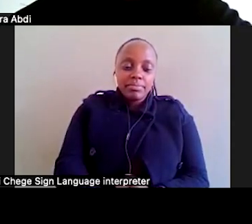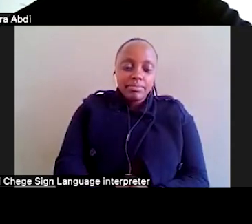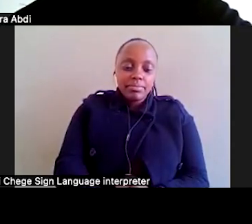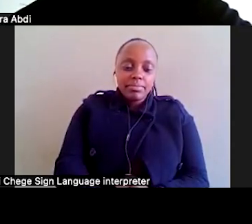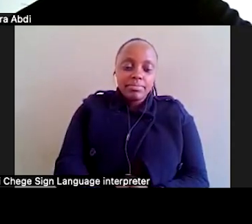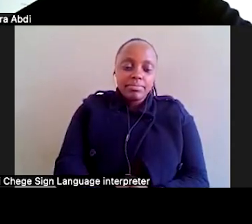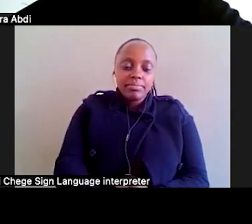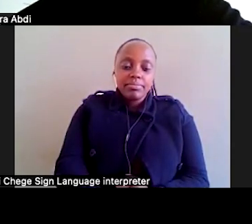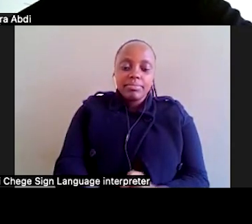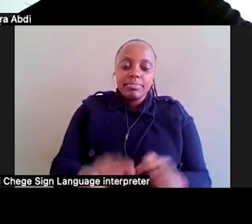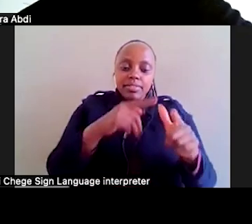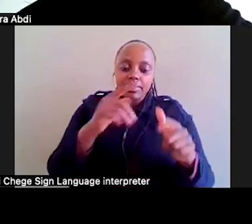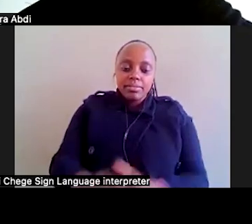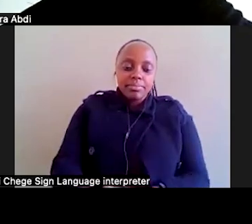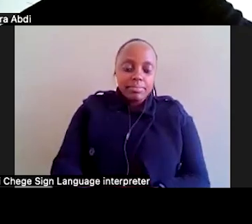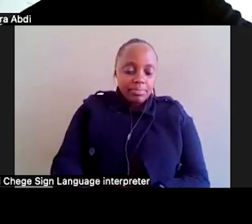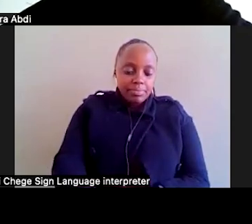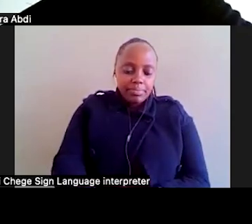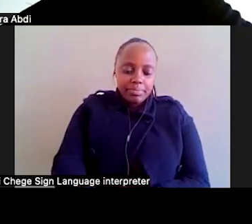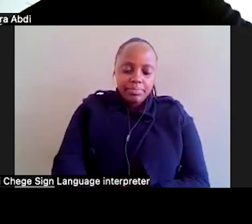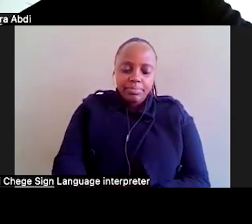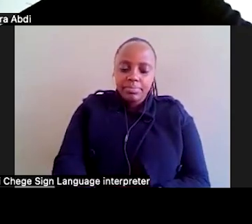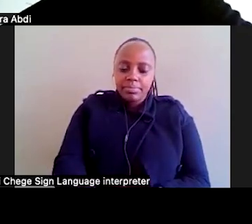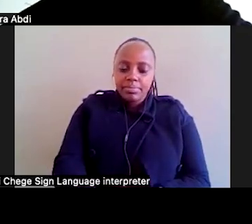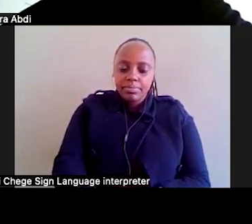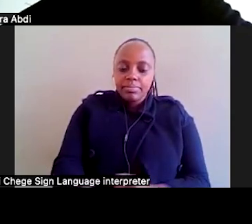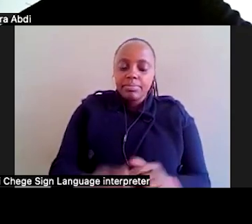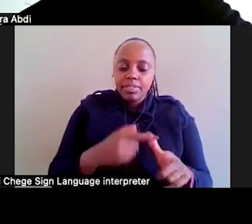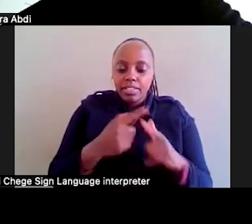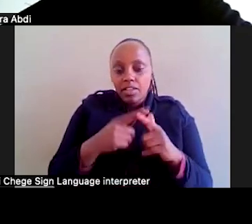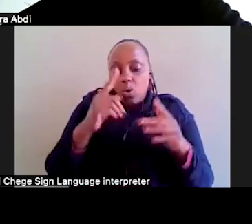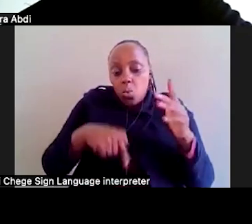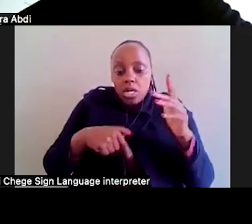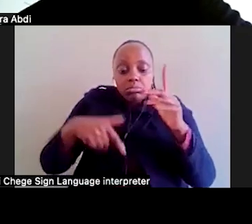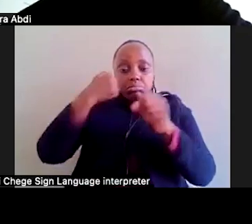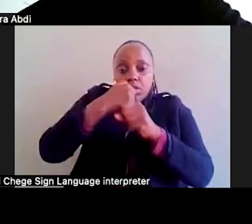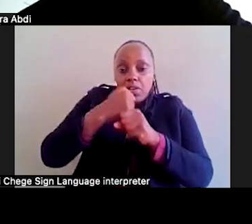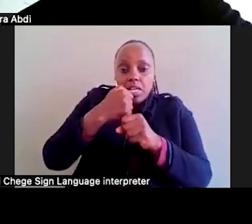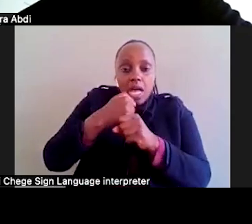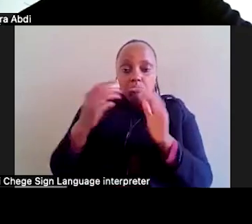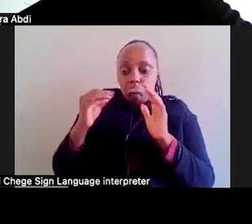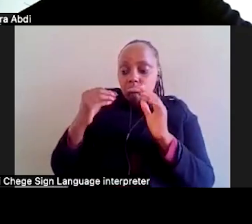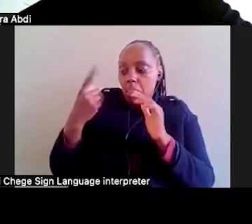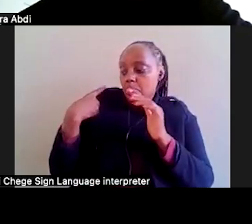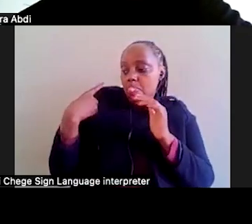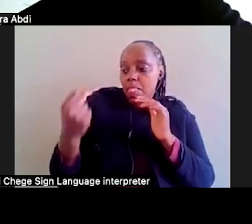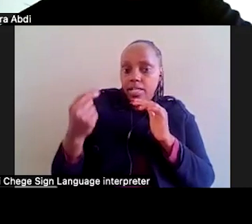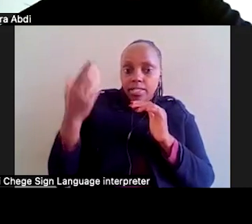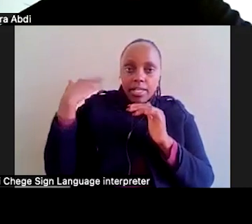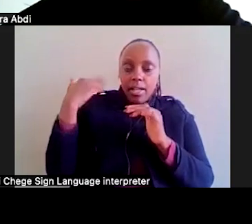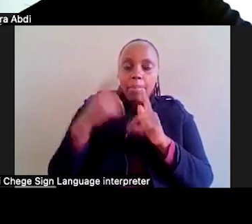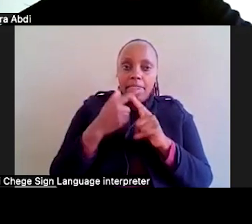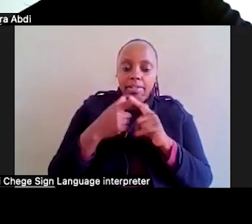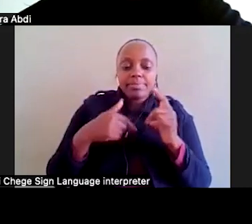the strides, okay, the that have been made in the recent past. Yes, please. Thank you. I'll understand. The effort is